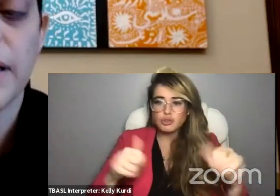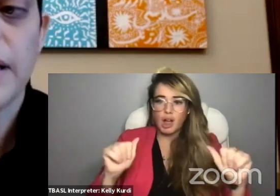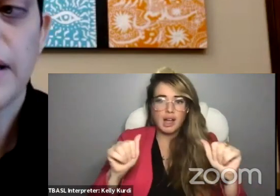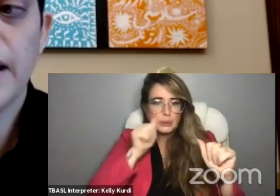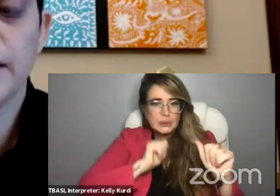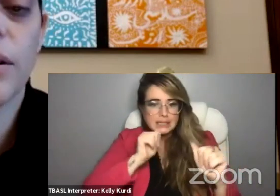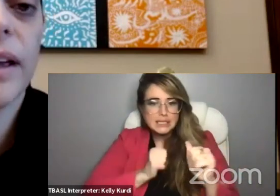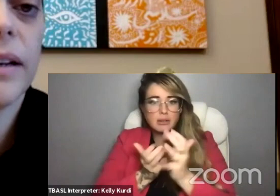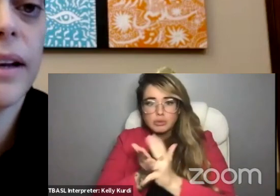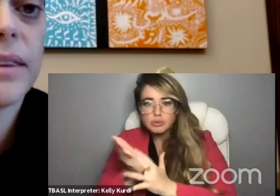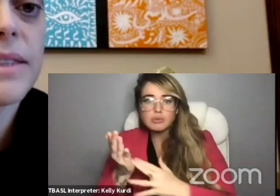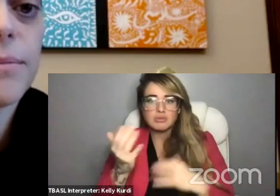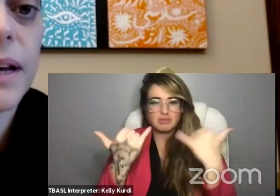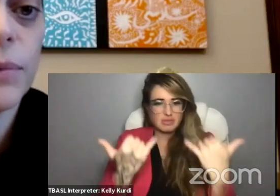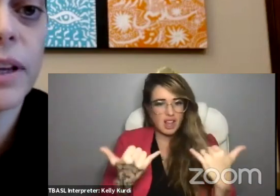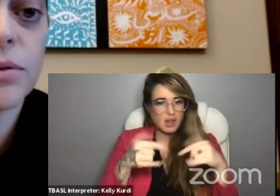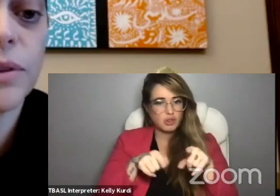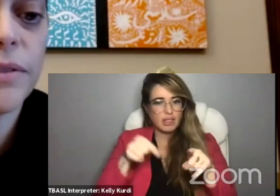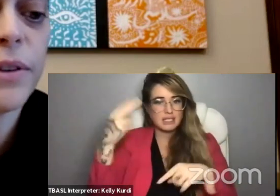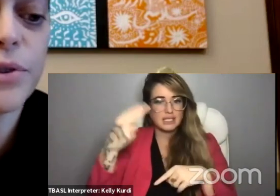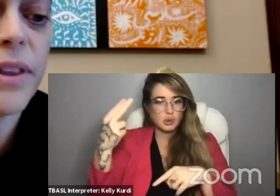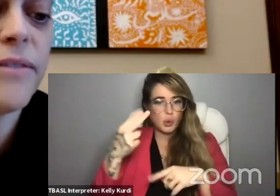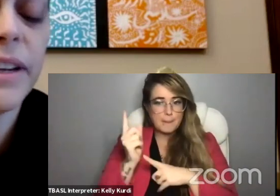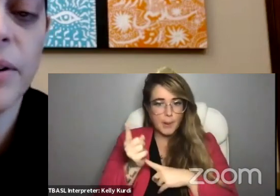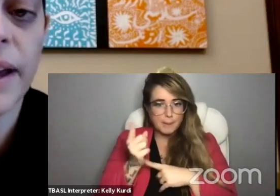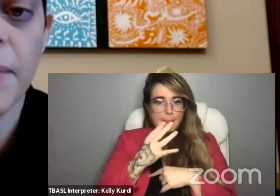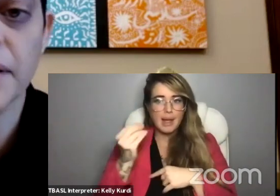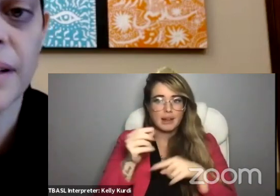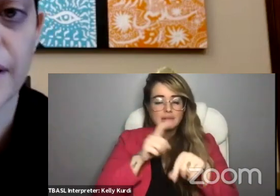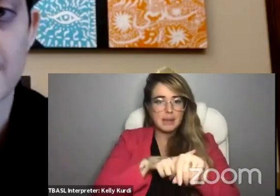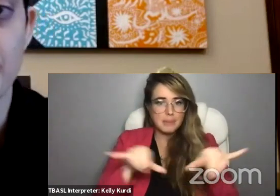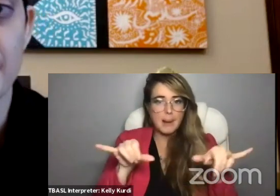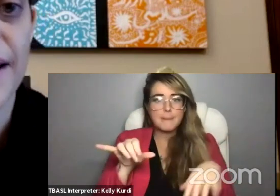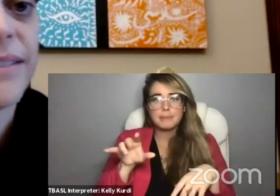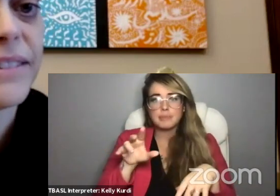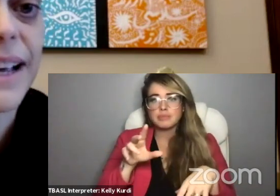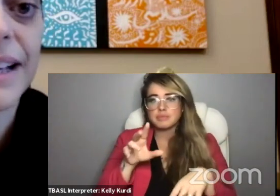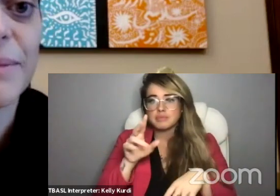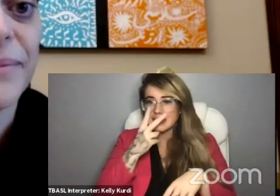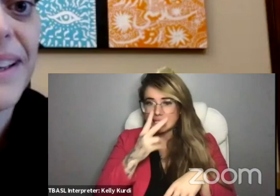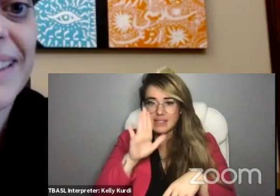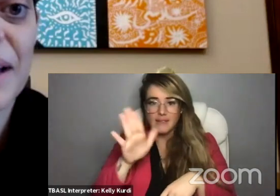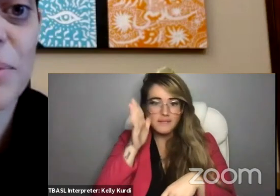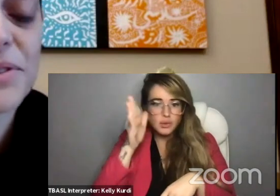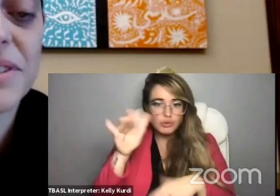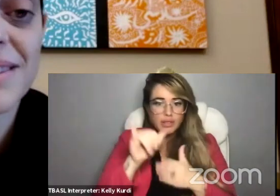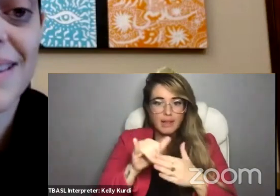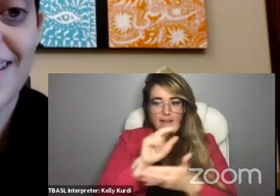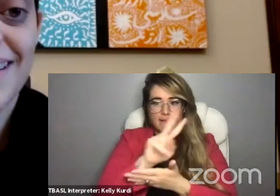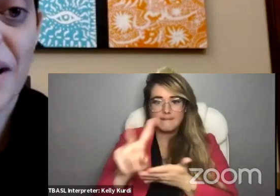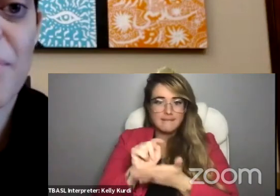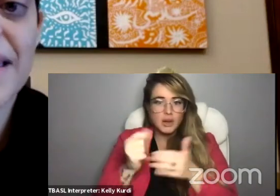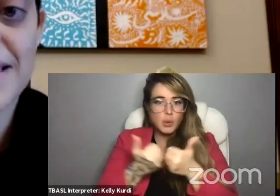moment. And at the same time, looking toward their future. That video game monologue gets me every time. That was